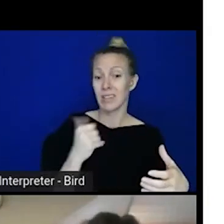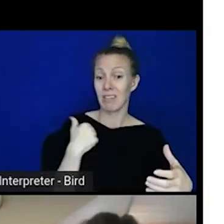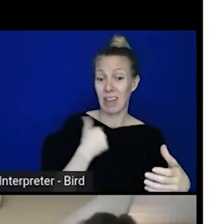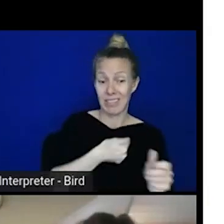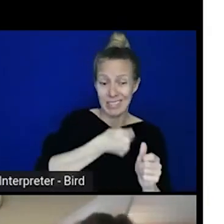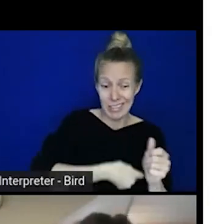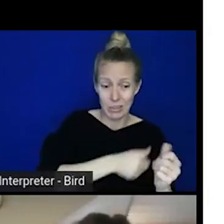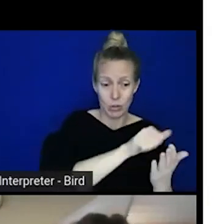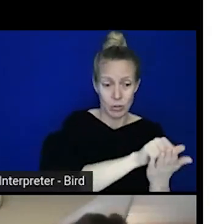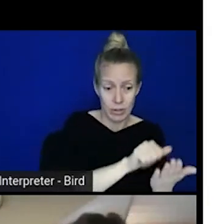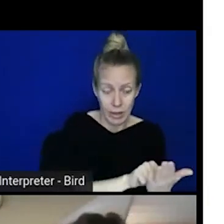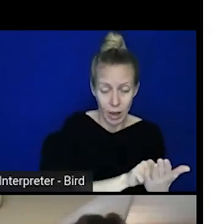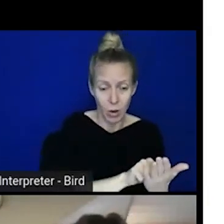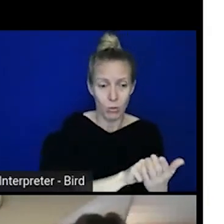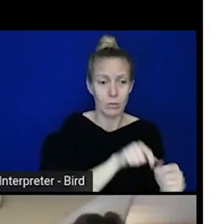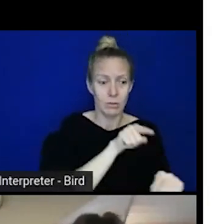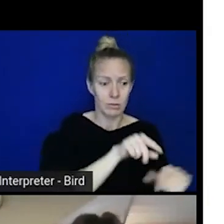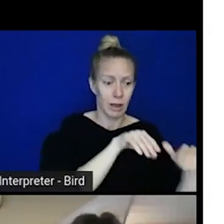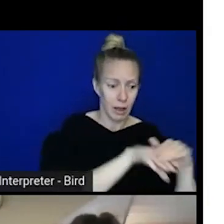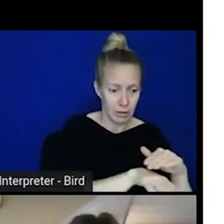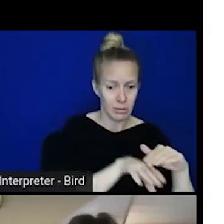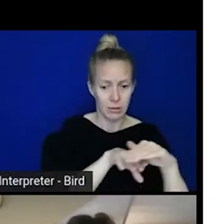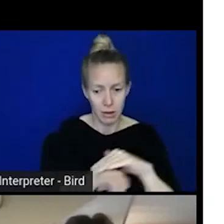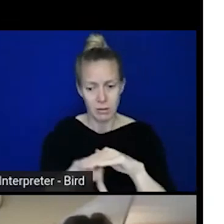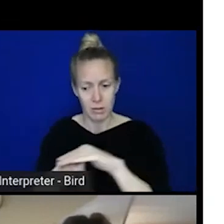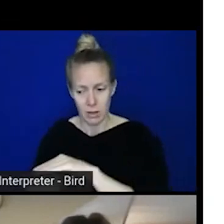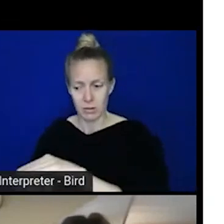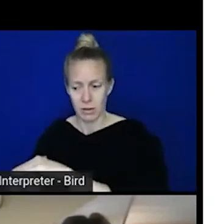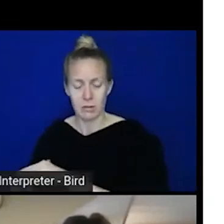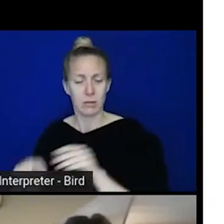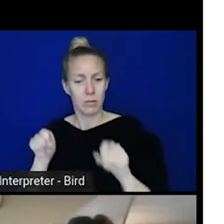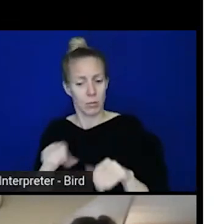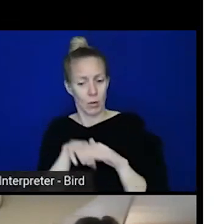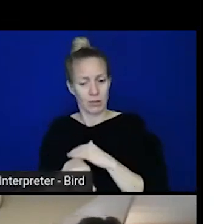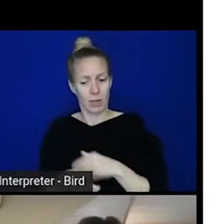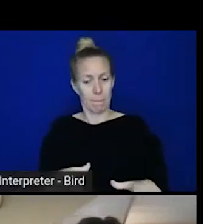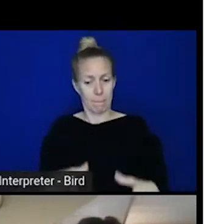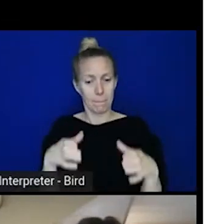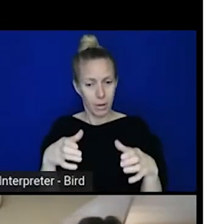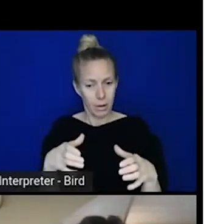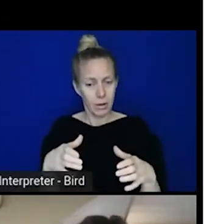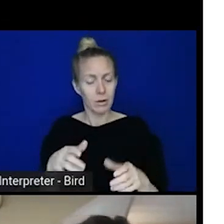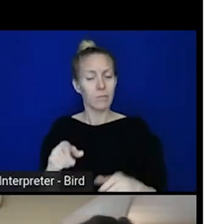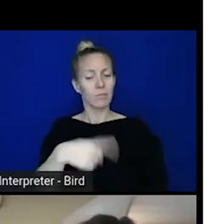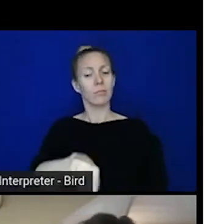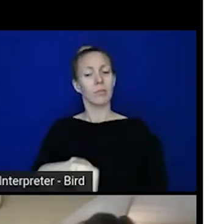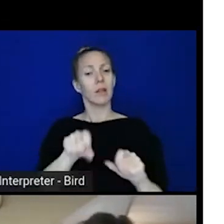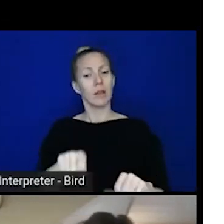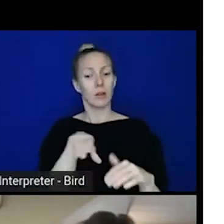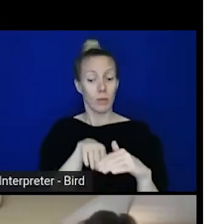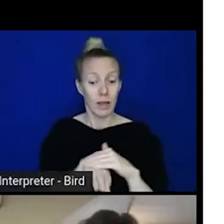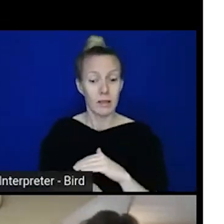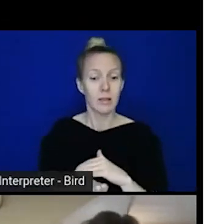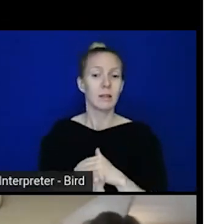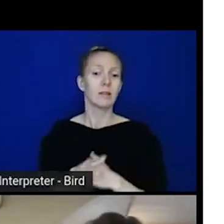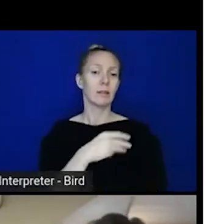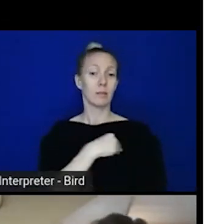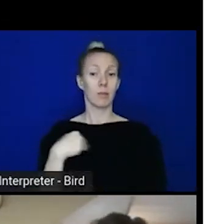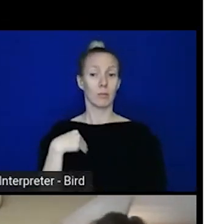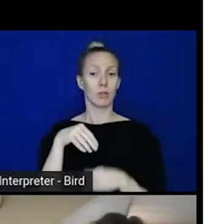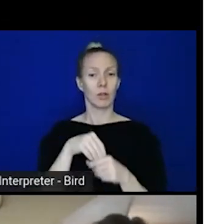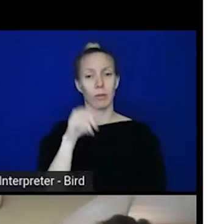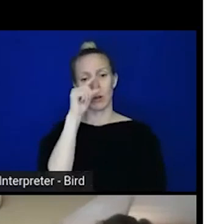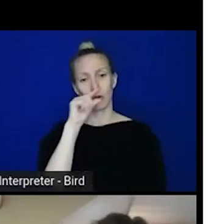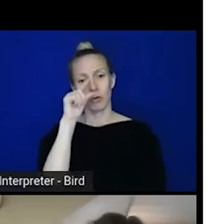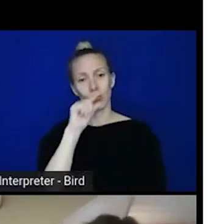be granted access membership to this bucket, they could be granted membership to a Google group, and then that